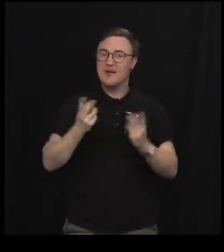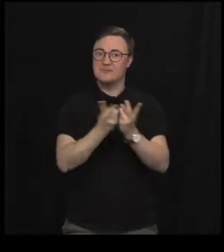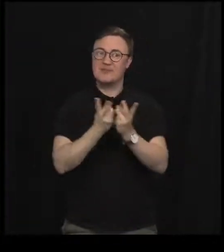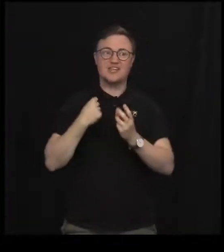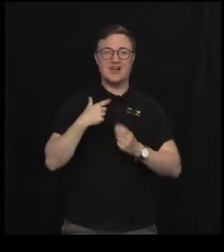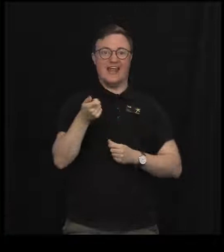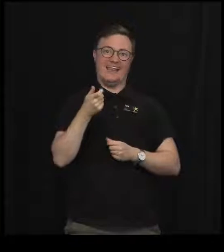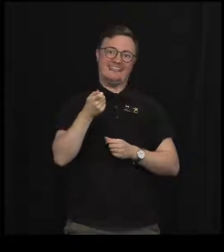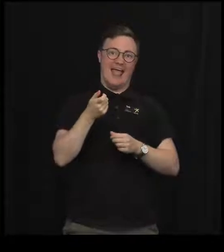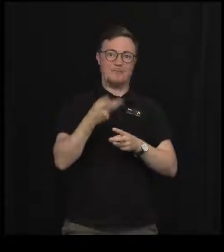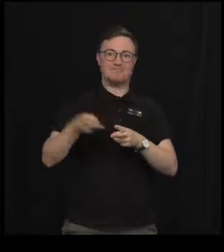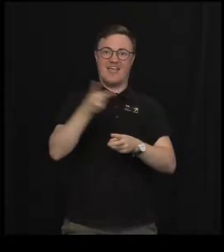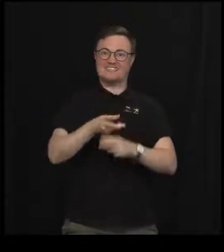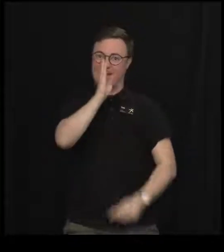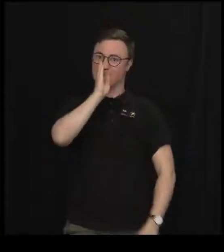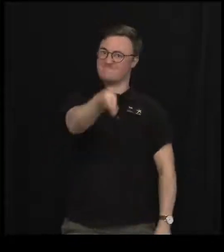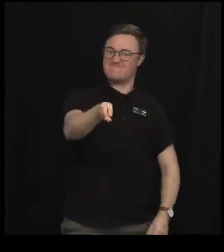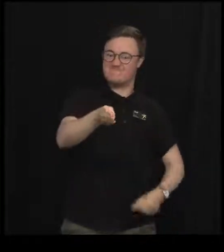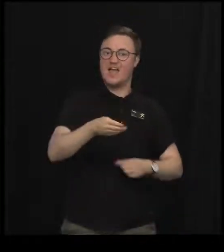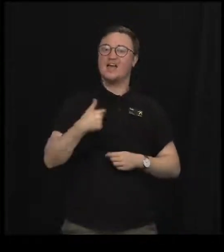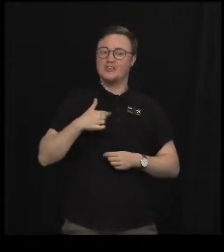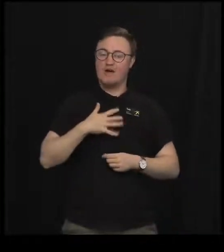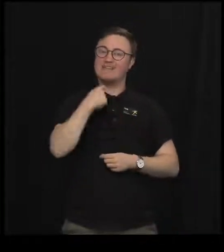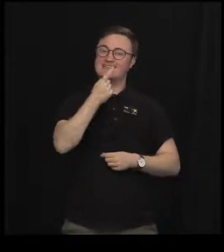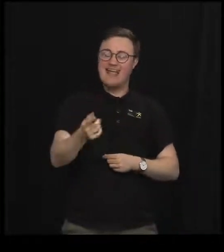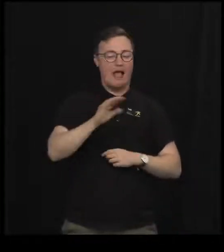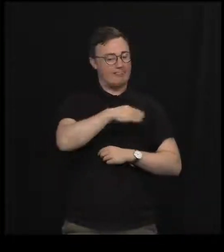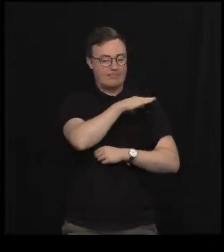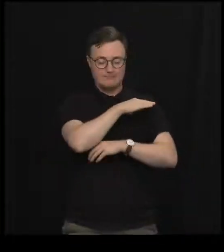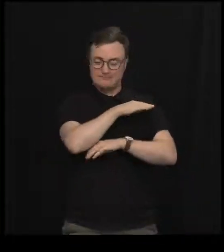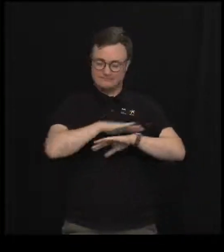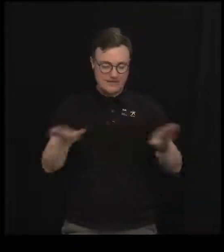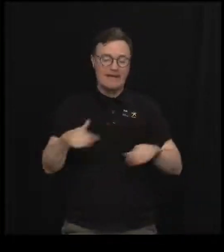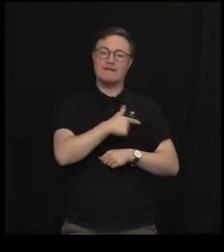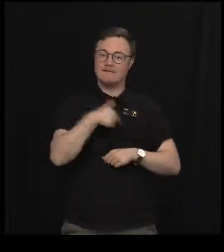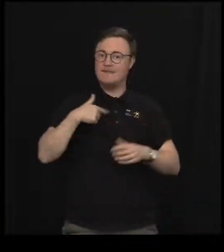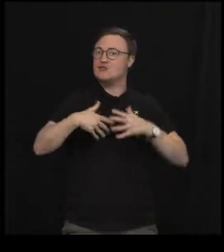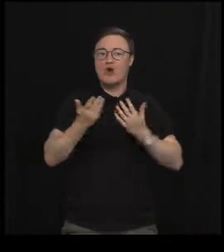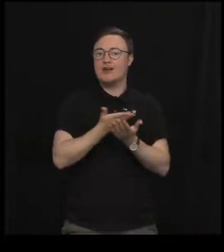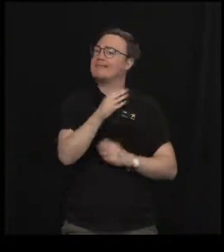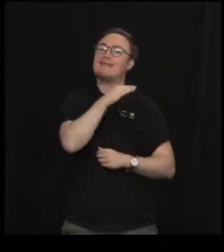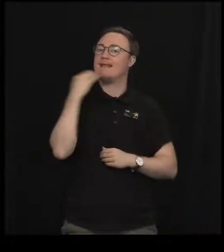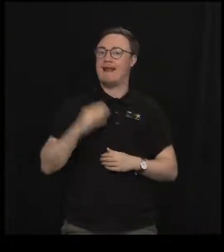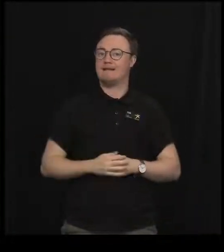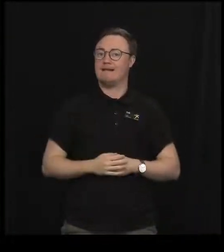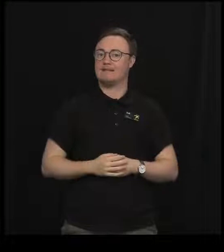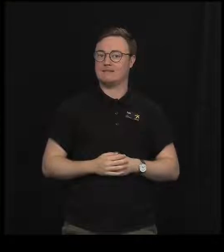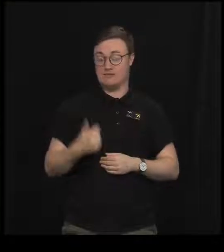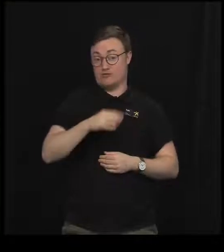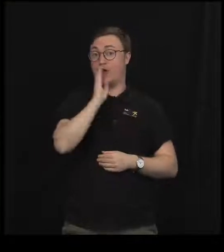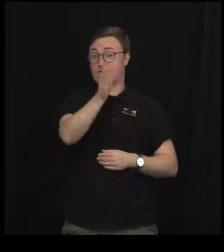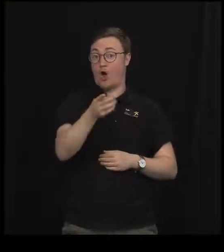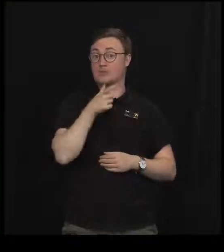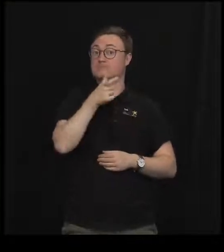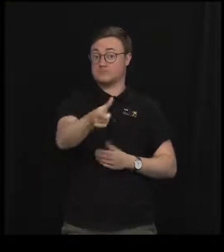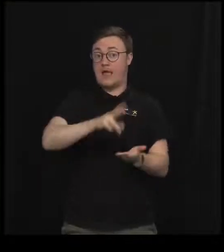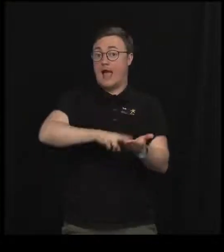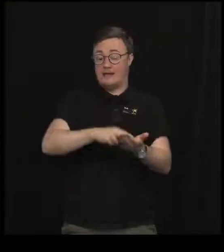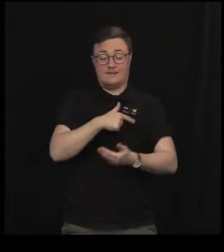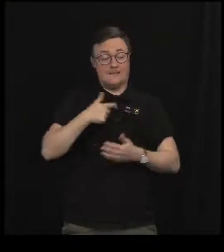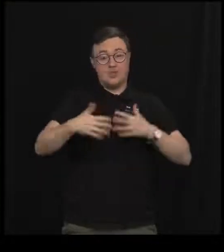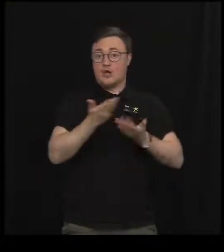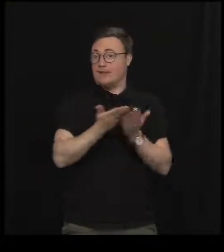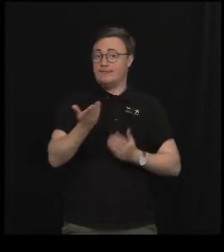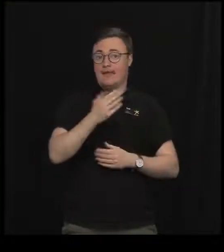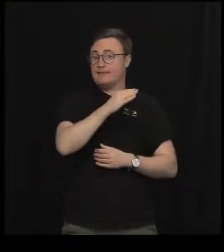bit harsher. I don't think we do good enough on children with disability. I think we still have a lot of